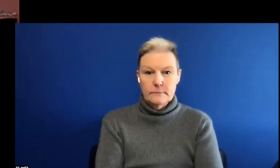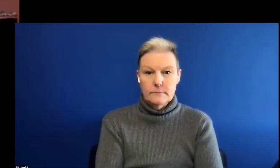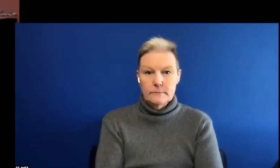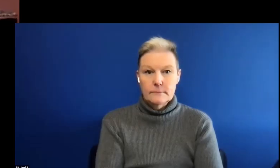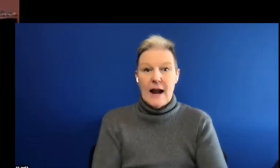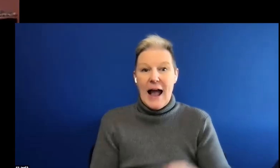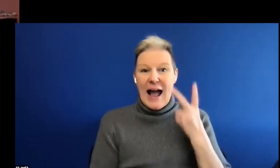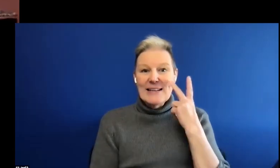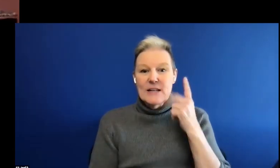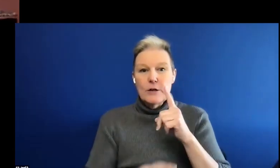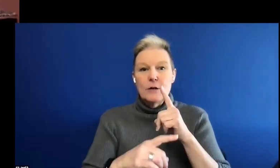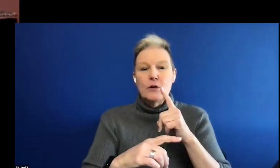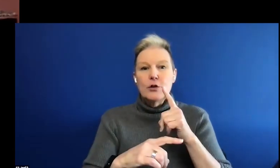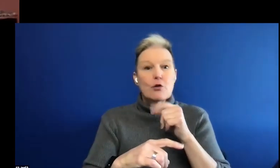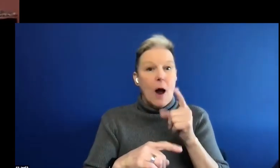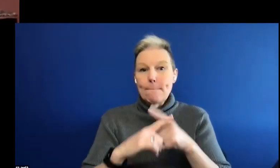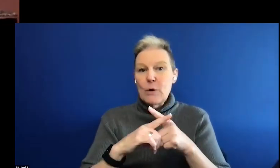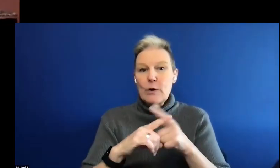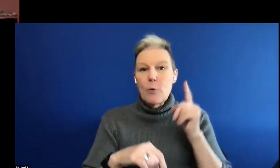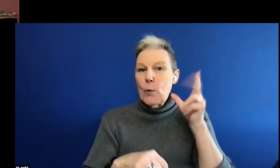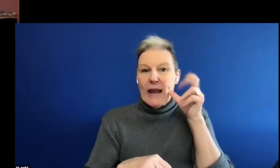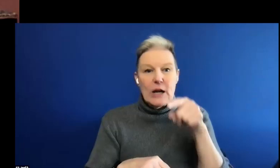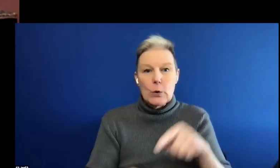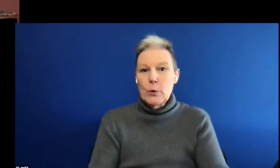I see you're unmuted, but we can't hear.